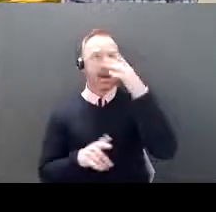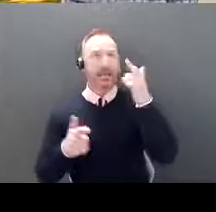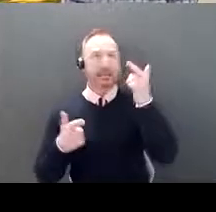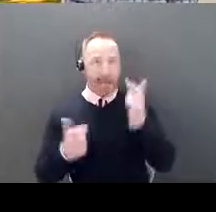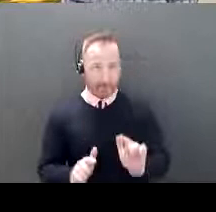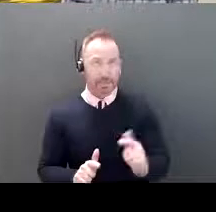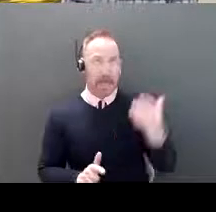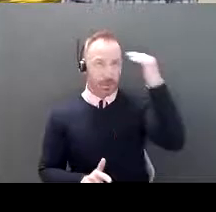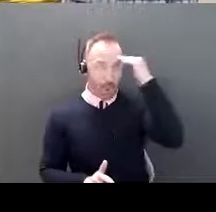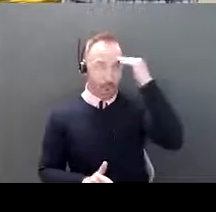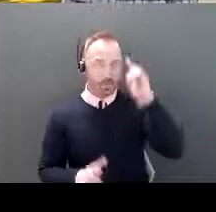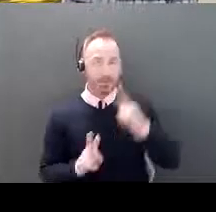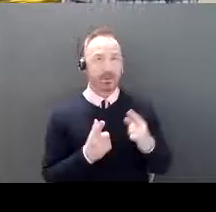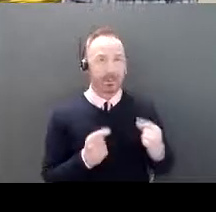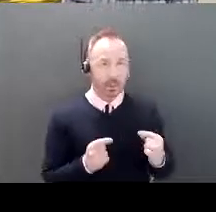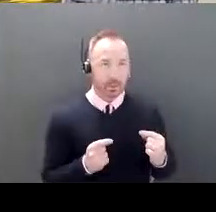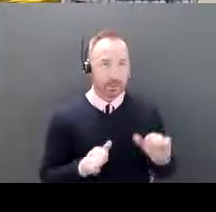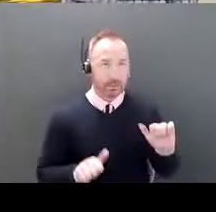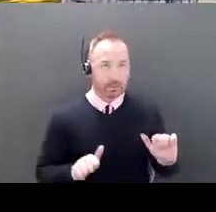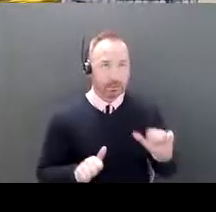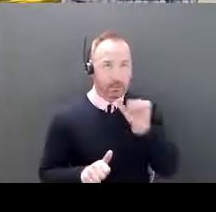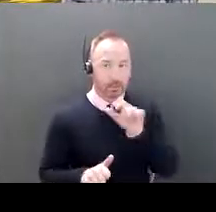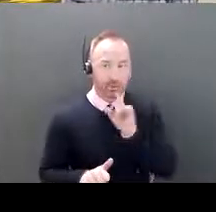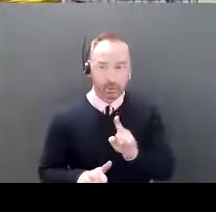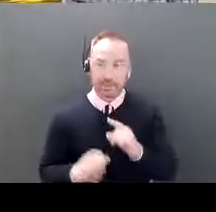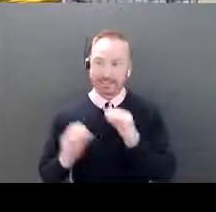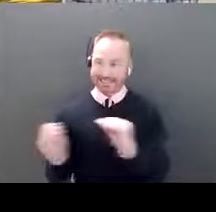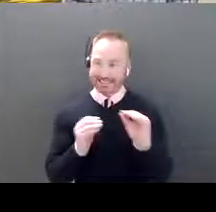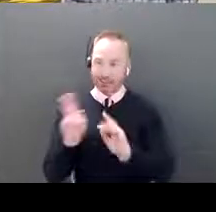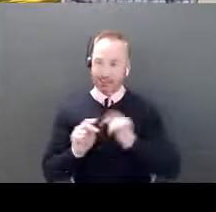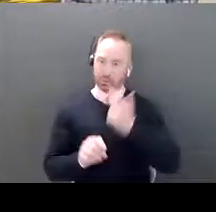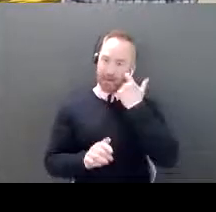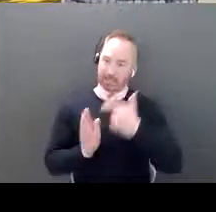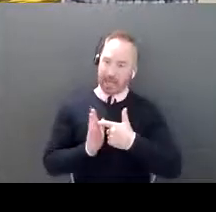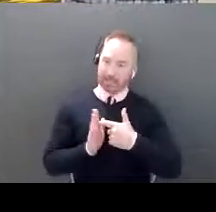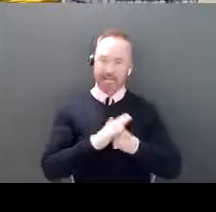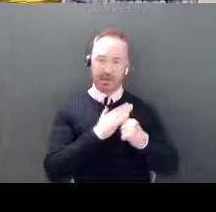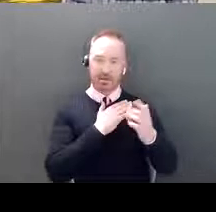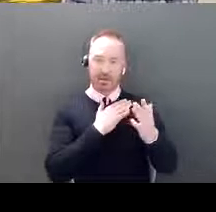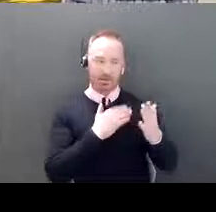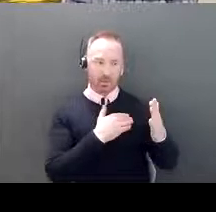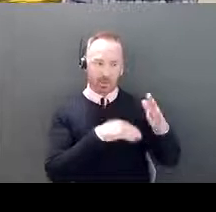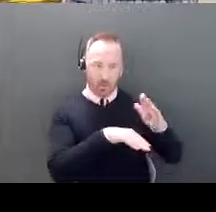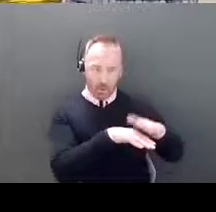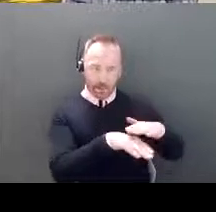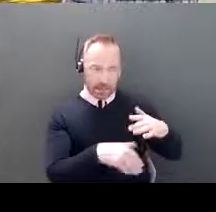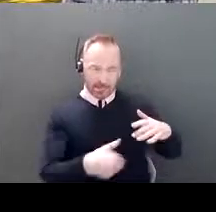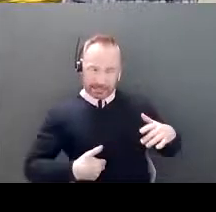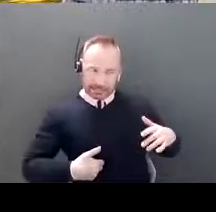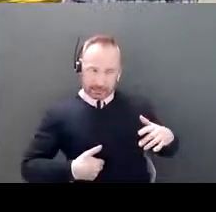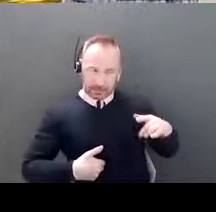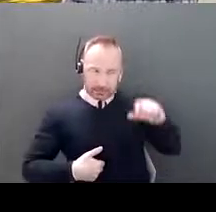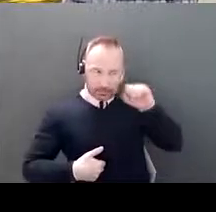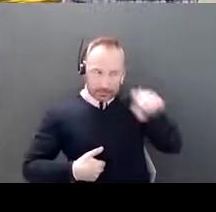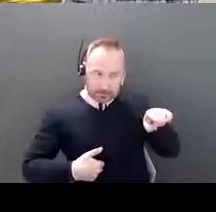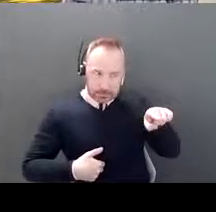it. And so teach everyone to recognize warning signs, how to respond safely and effectively, and where